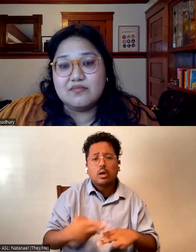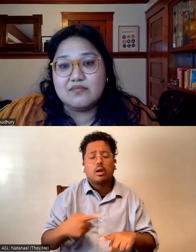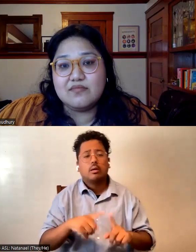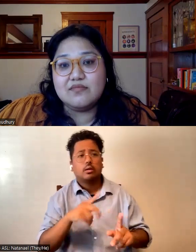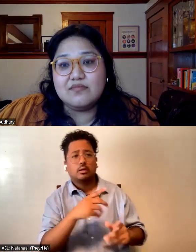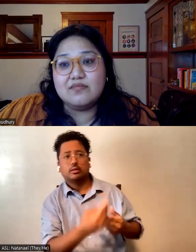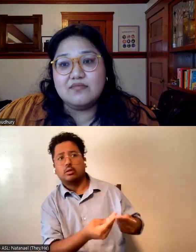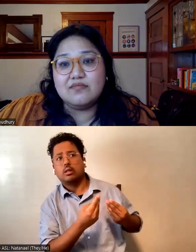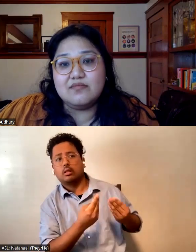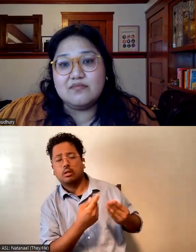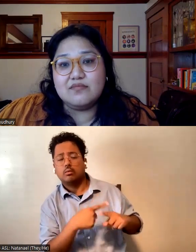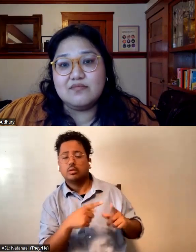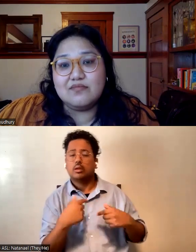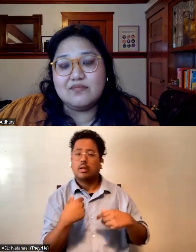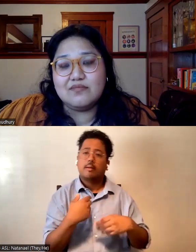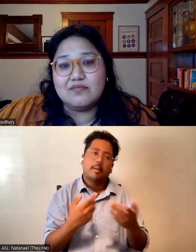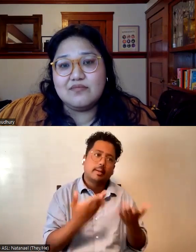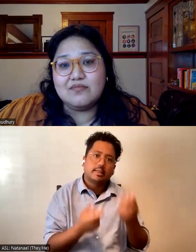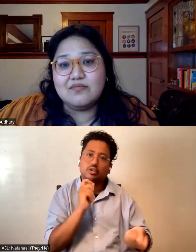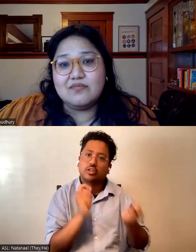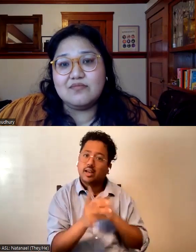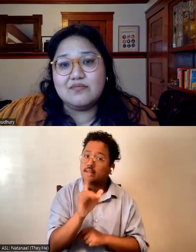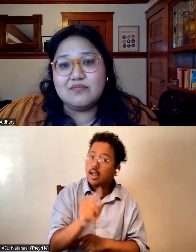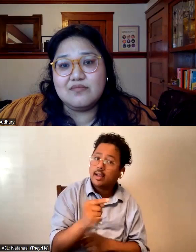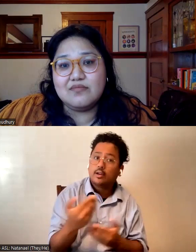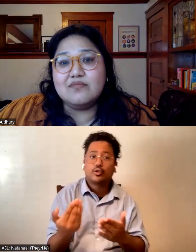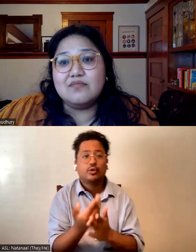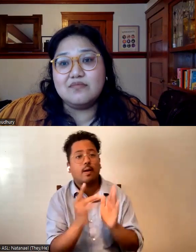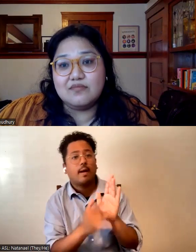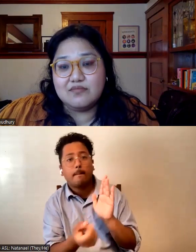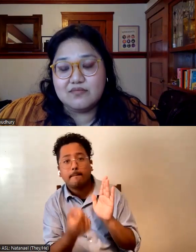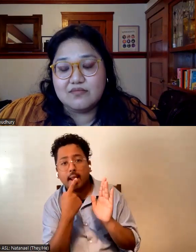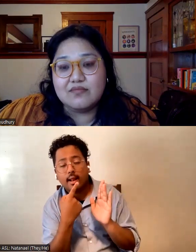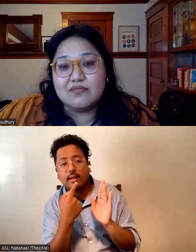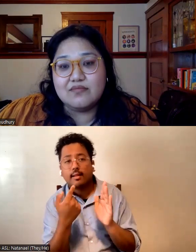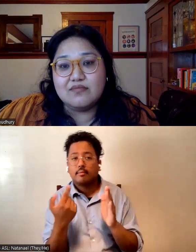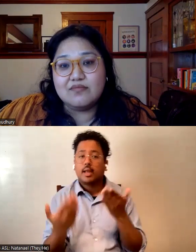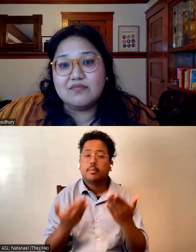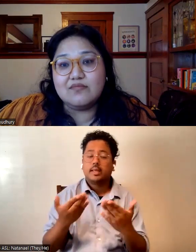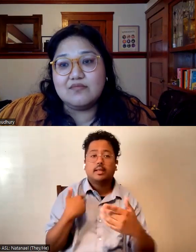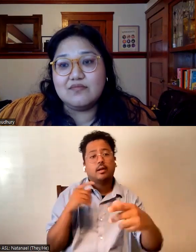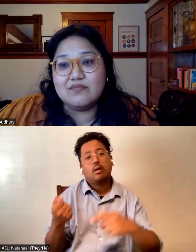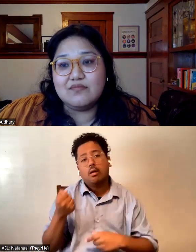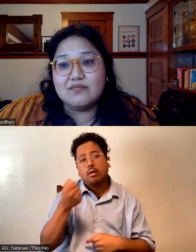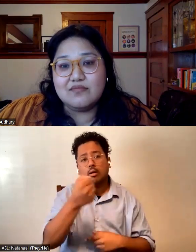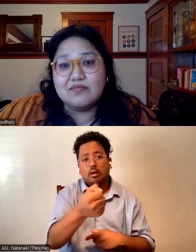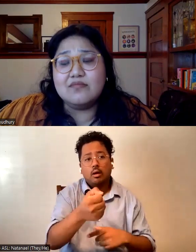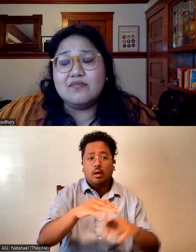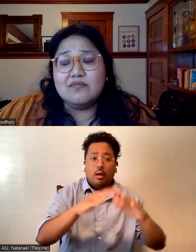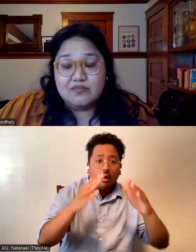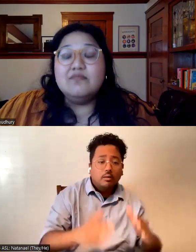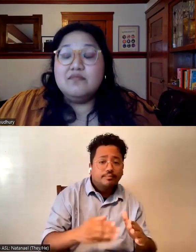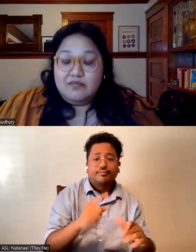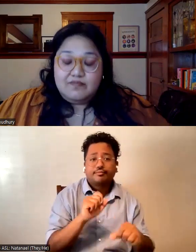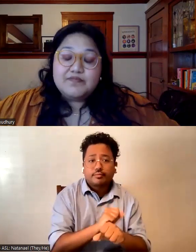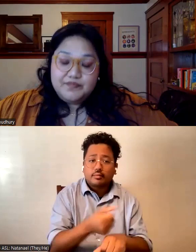a new diet or a new pill or a residential weight loss program. Like we went to pretty extreme lengths.